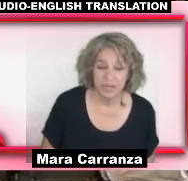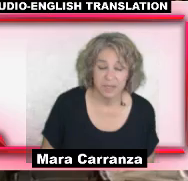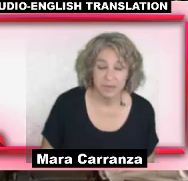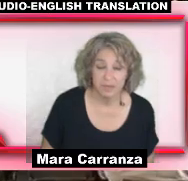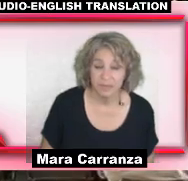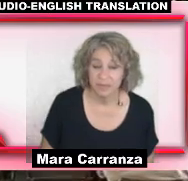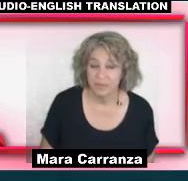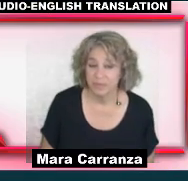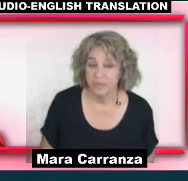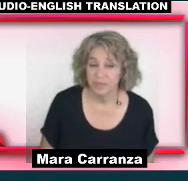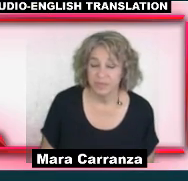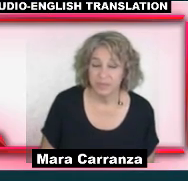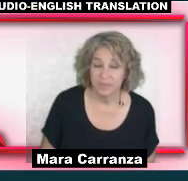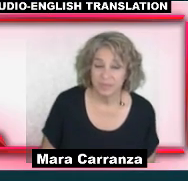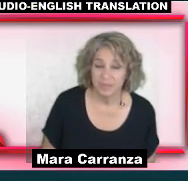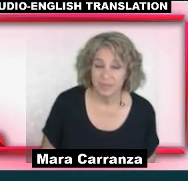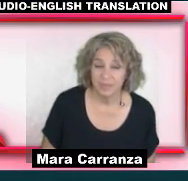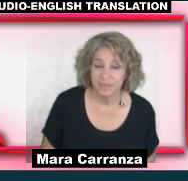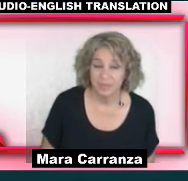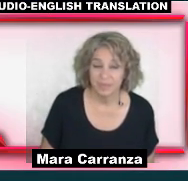government.